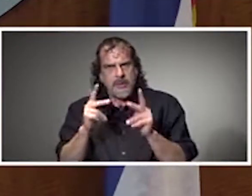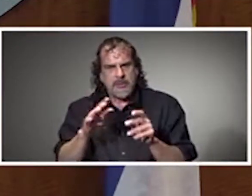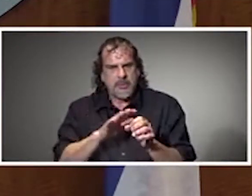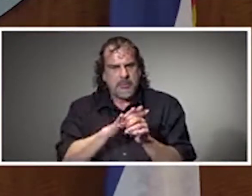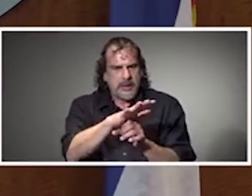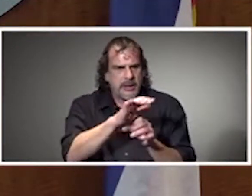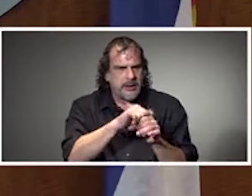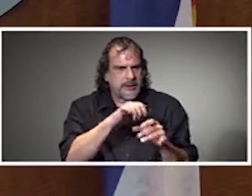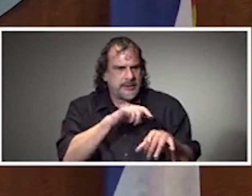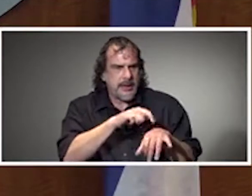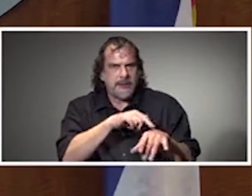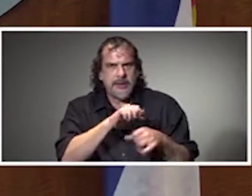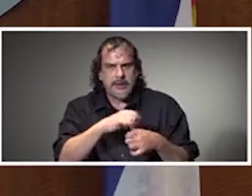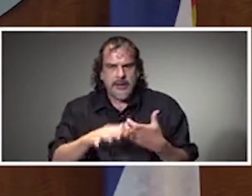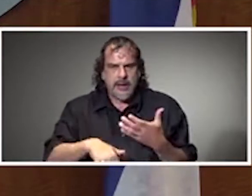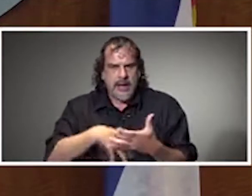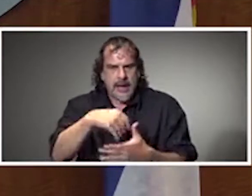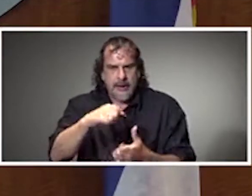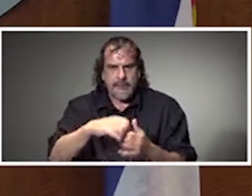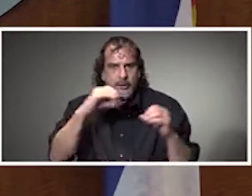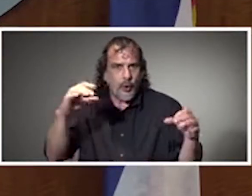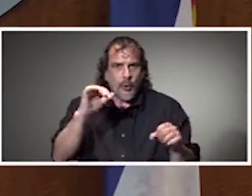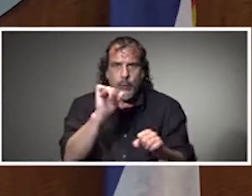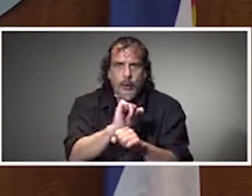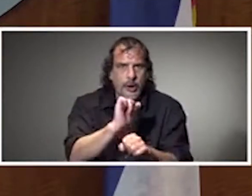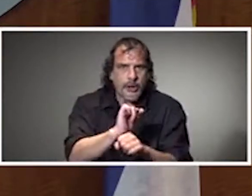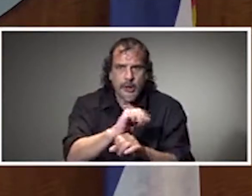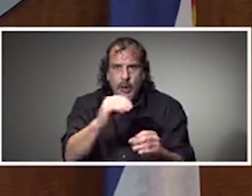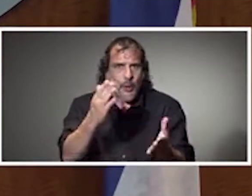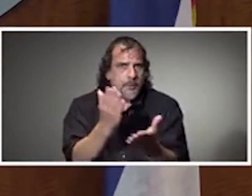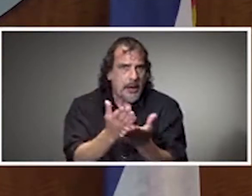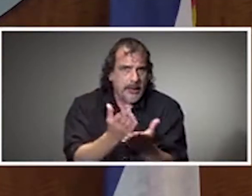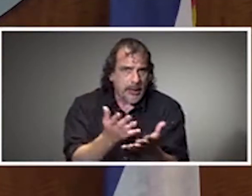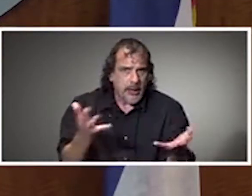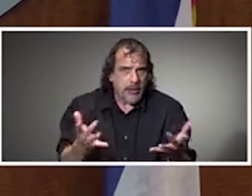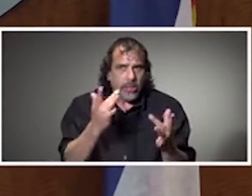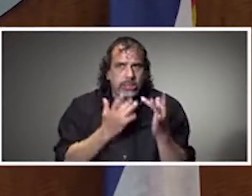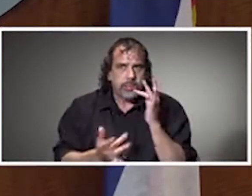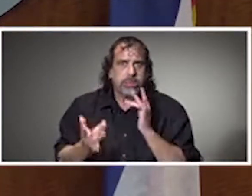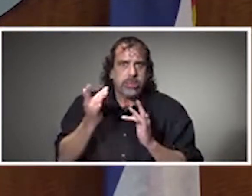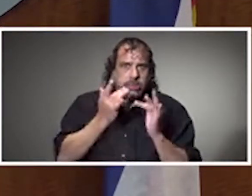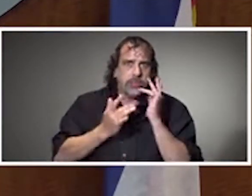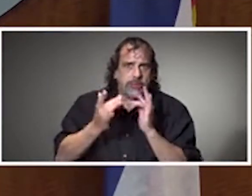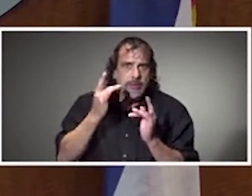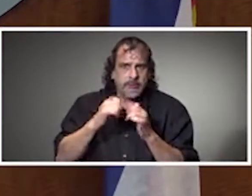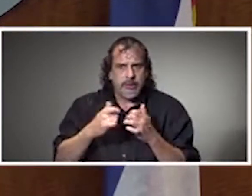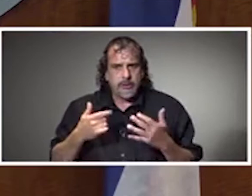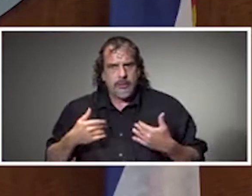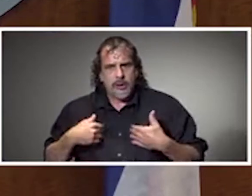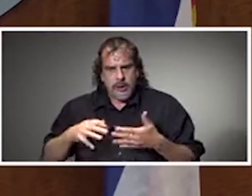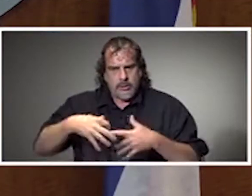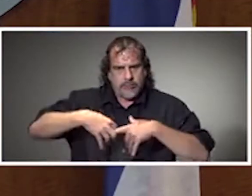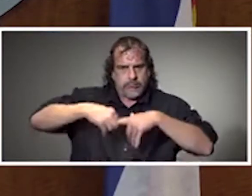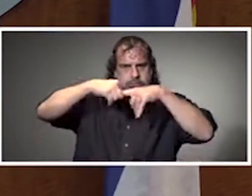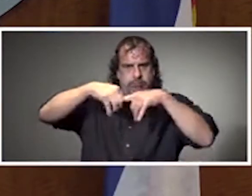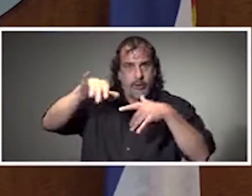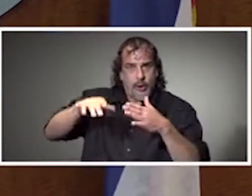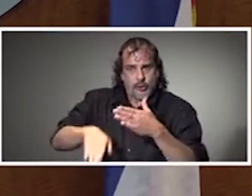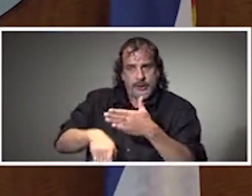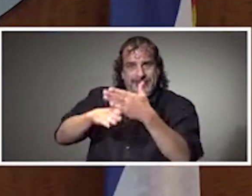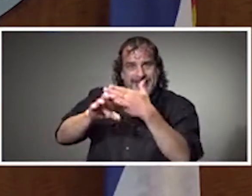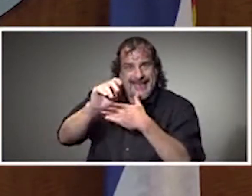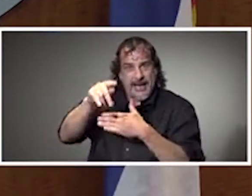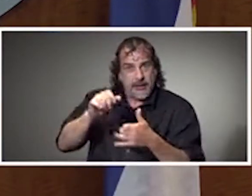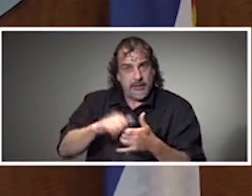worst from a job standpoint, but we also understand that while we have had the ability to waive evictions, we don't get